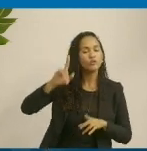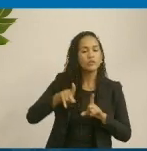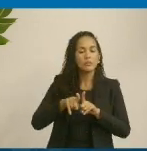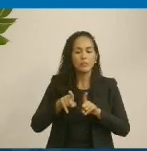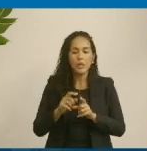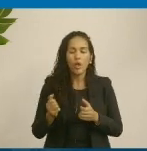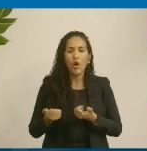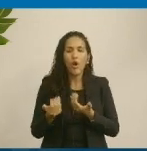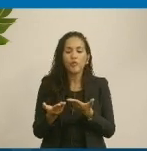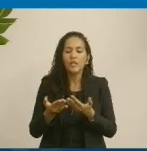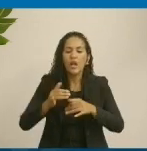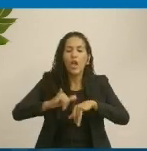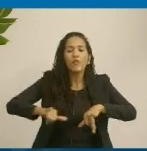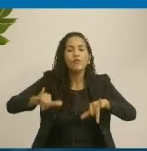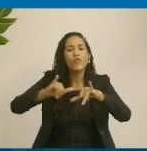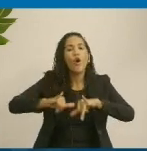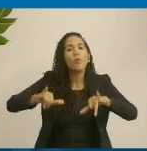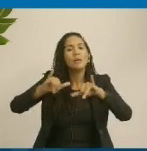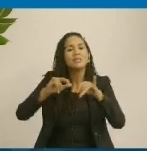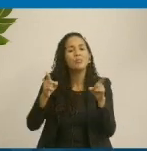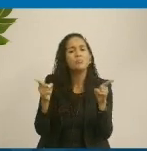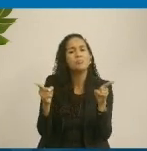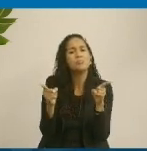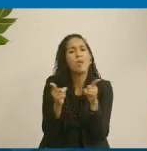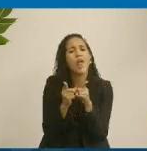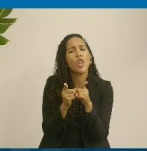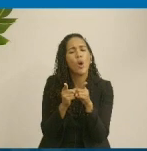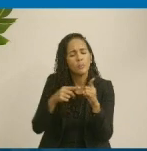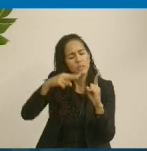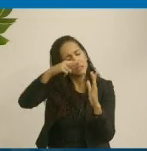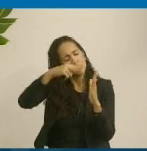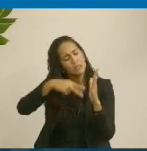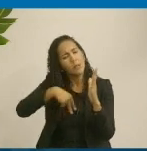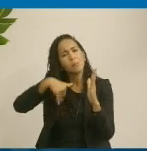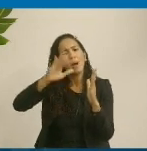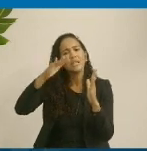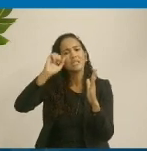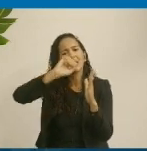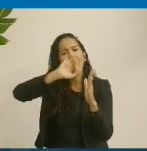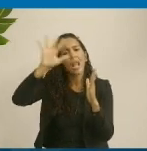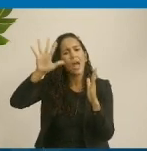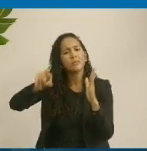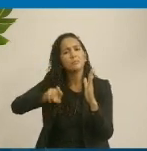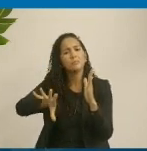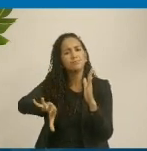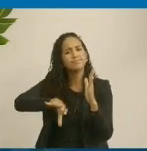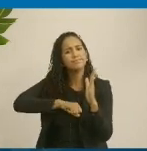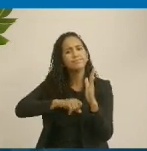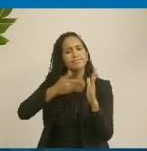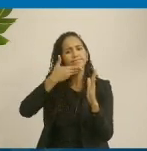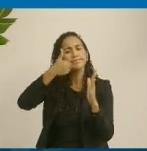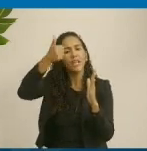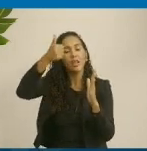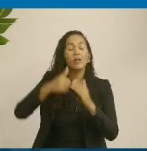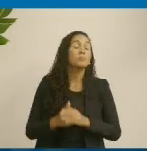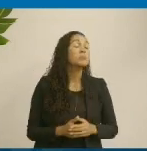we need to move. So thank you. Thank you very much for those comments. Maybe if I could just comment